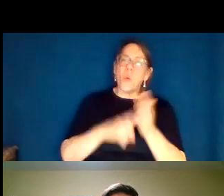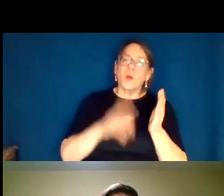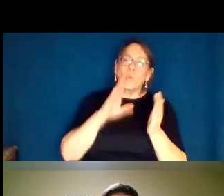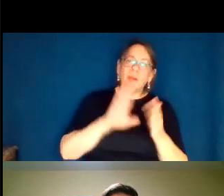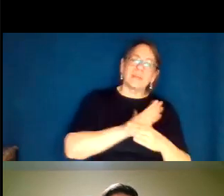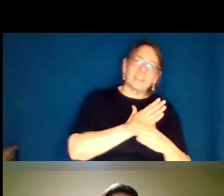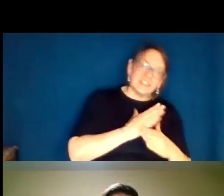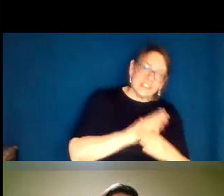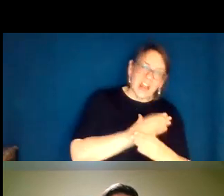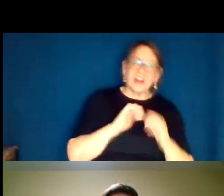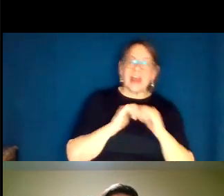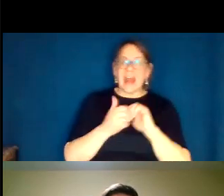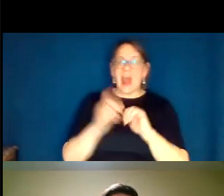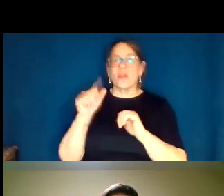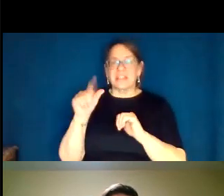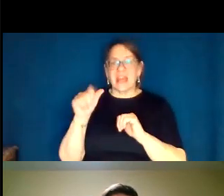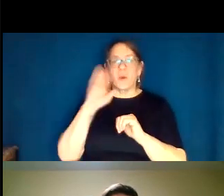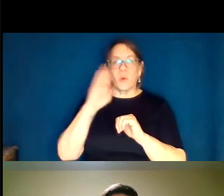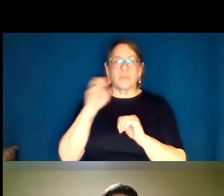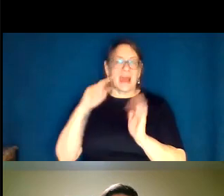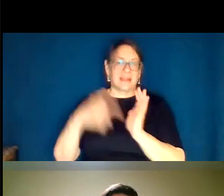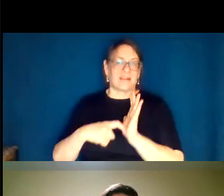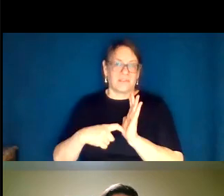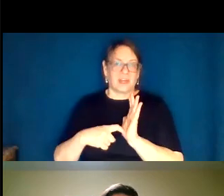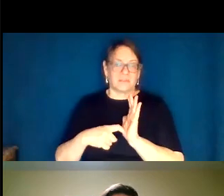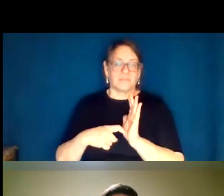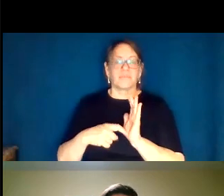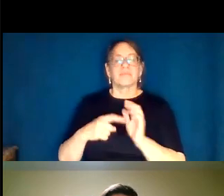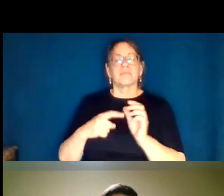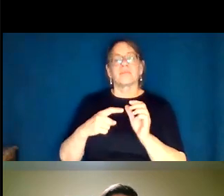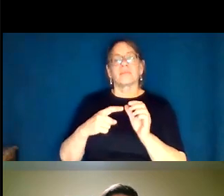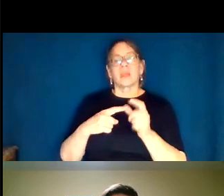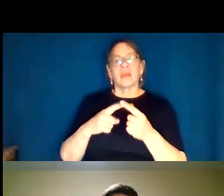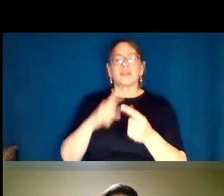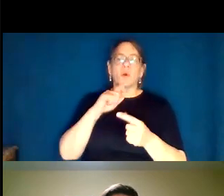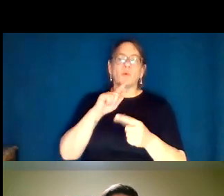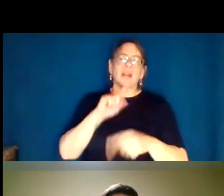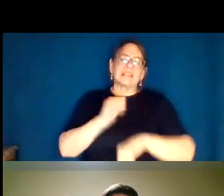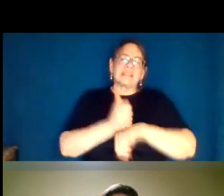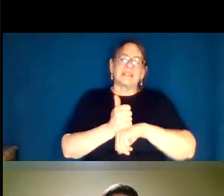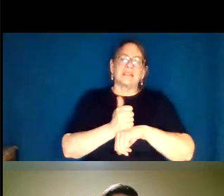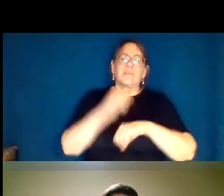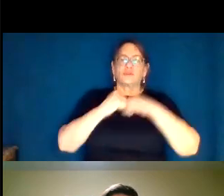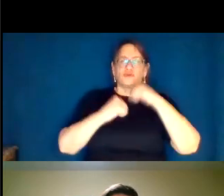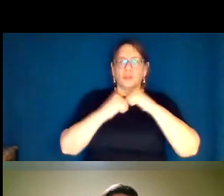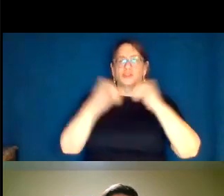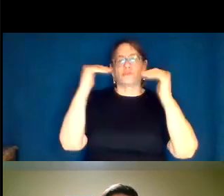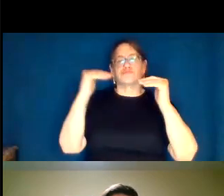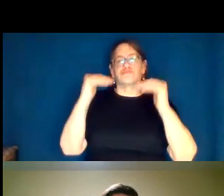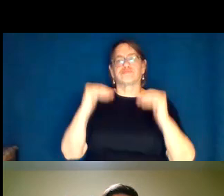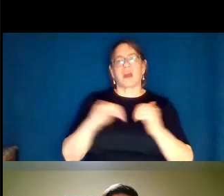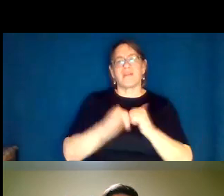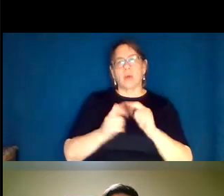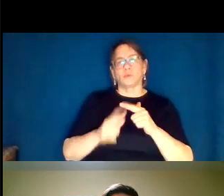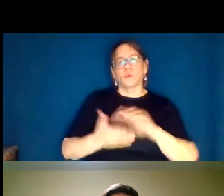and how data will be de-identified. And then it kind of puts in place a structure of like day-to-day management.